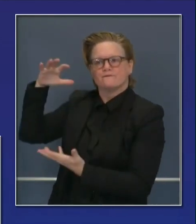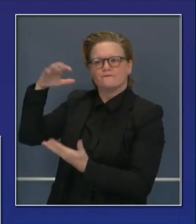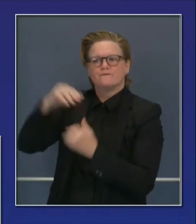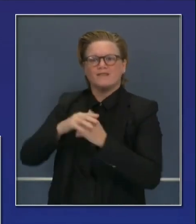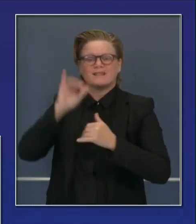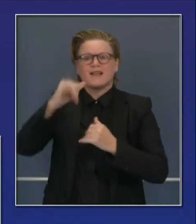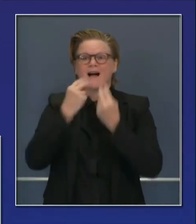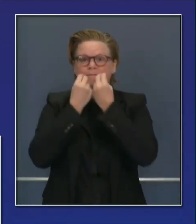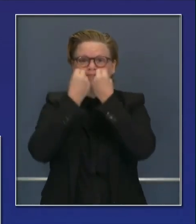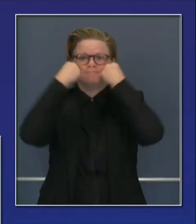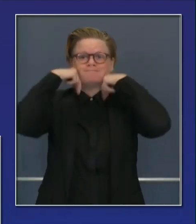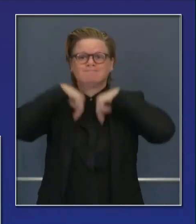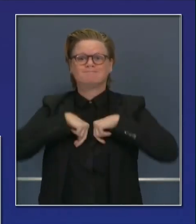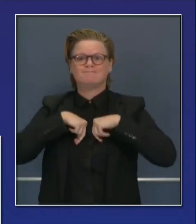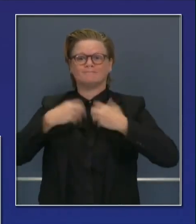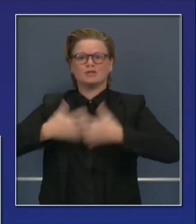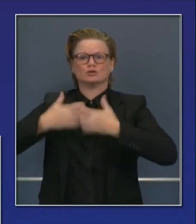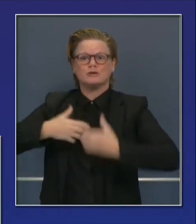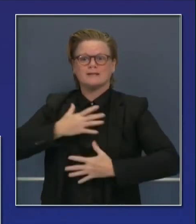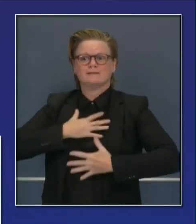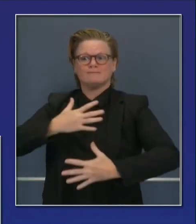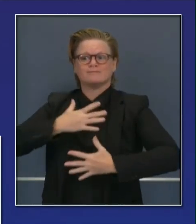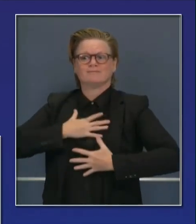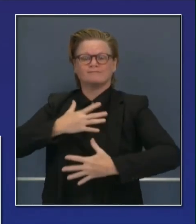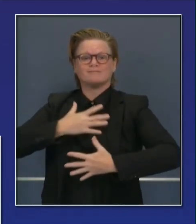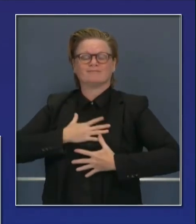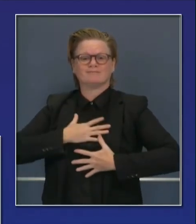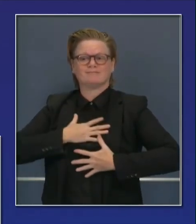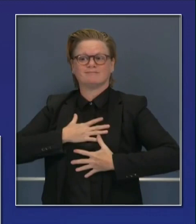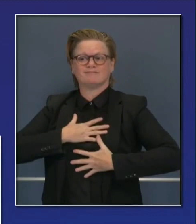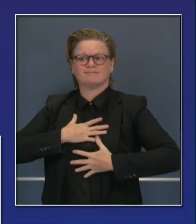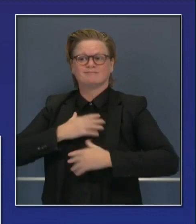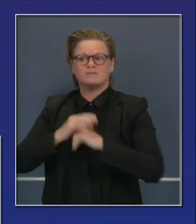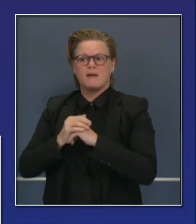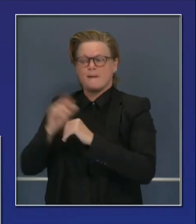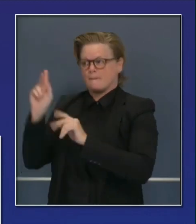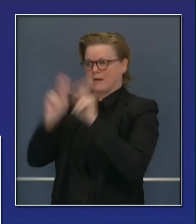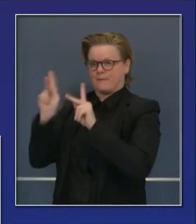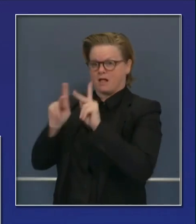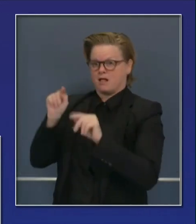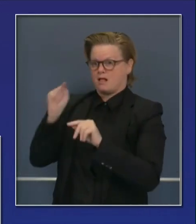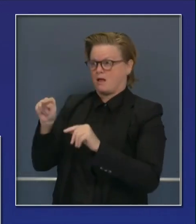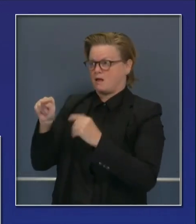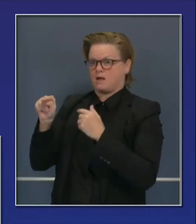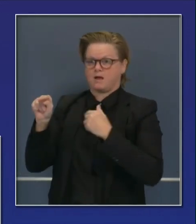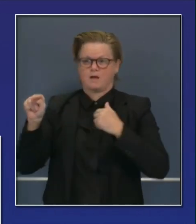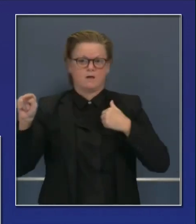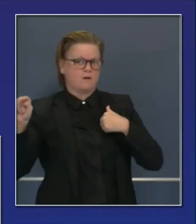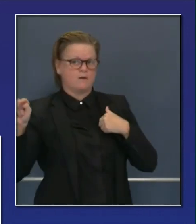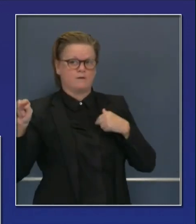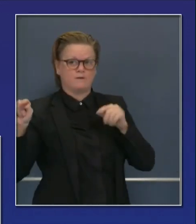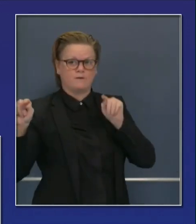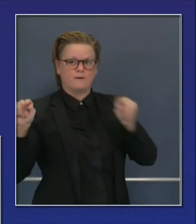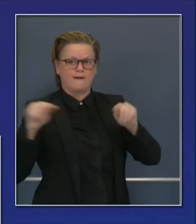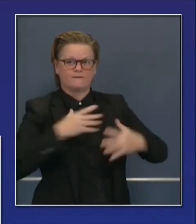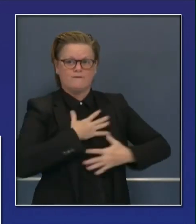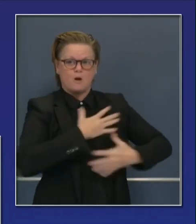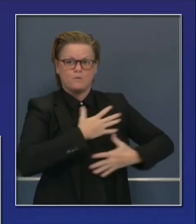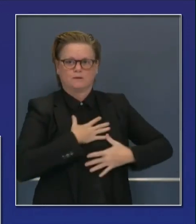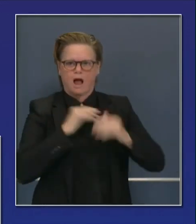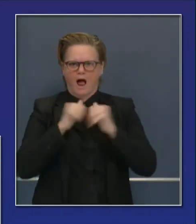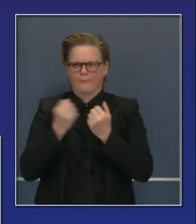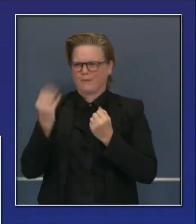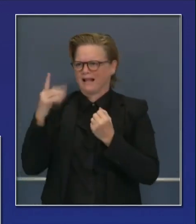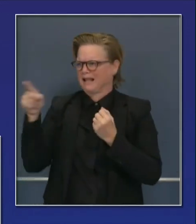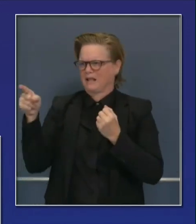ICUs, we're really talking about personnel and we're talking about ventilators. Of course, space, but at the end of the day, ventilators and healthcare